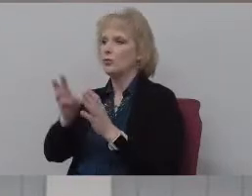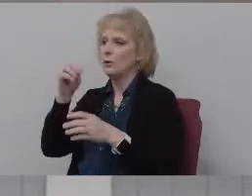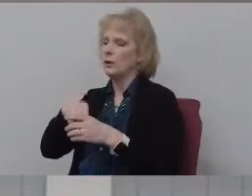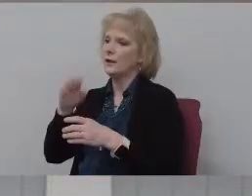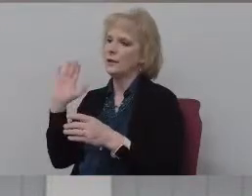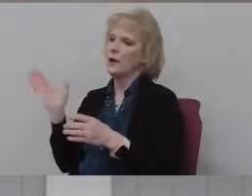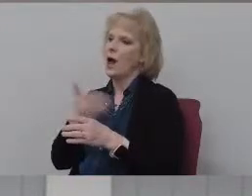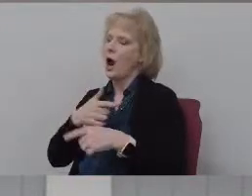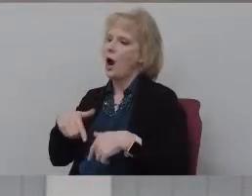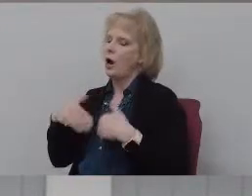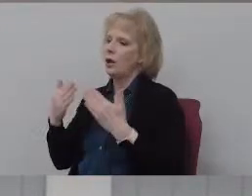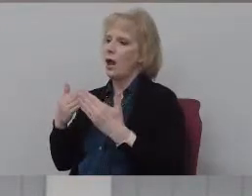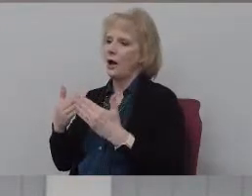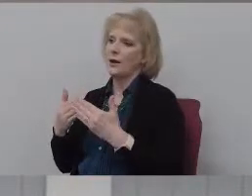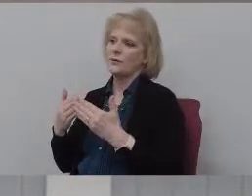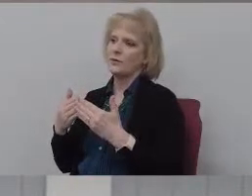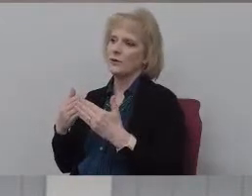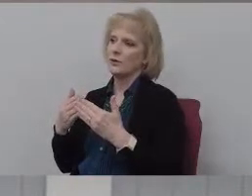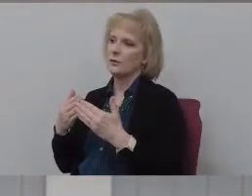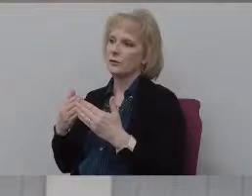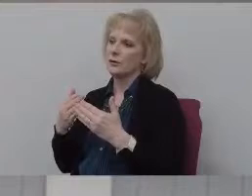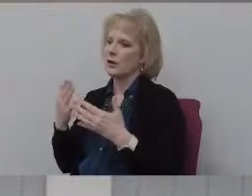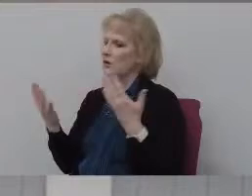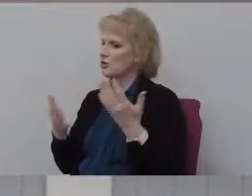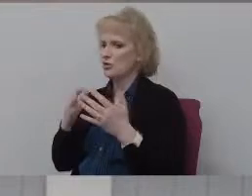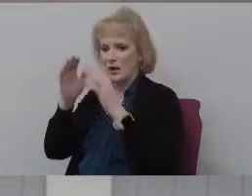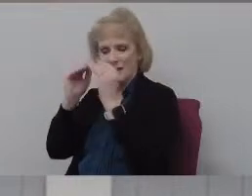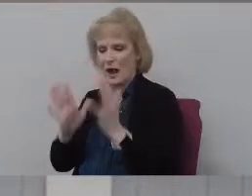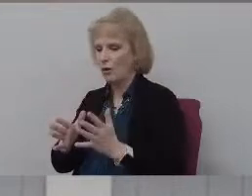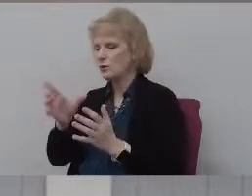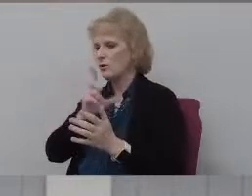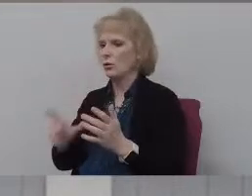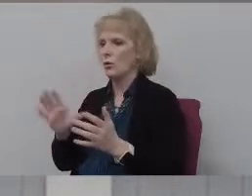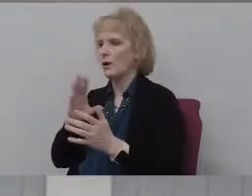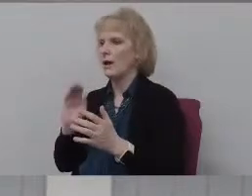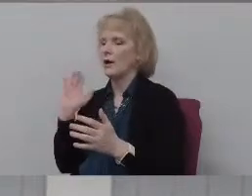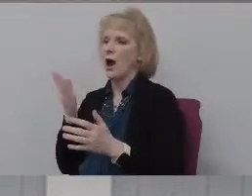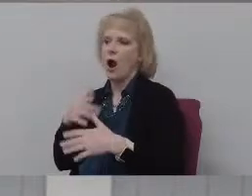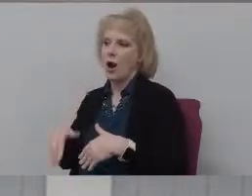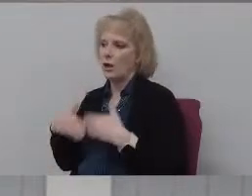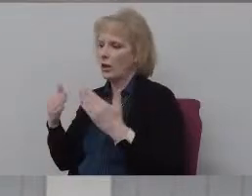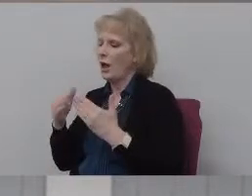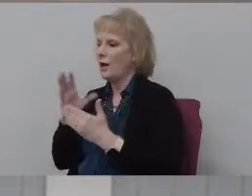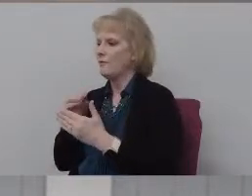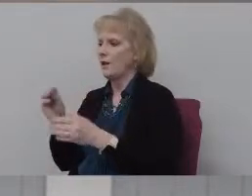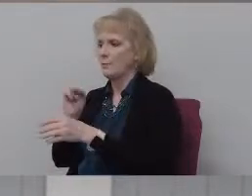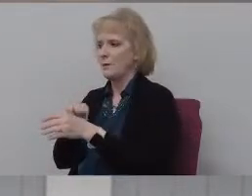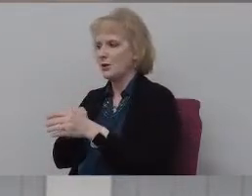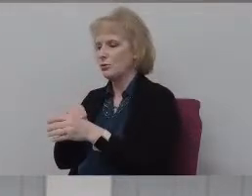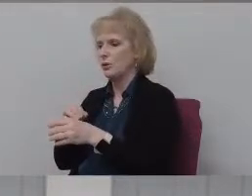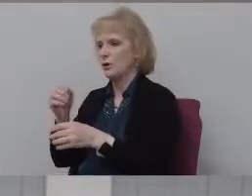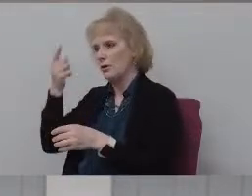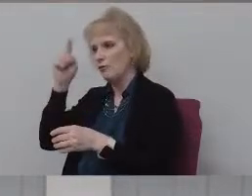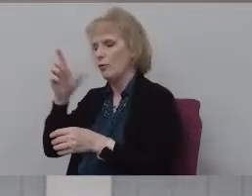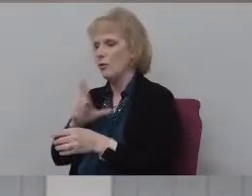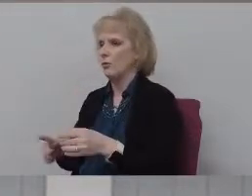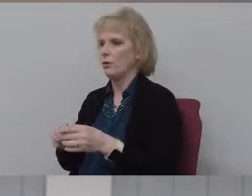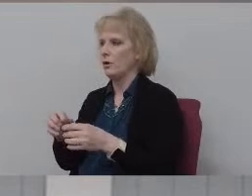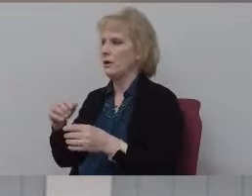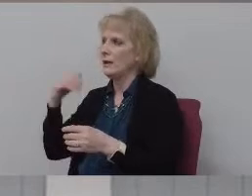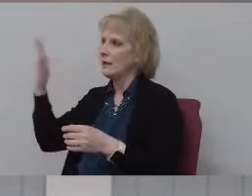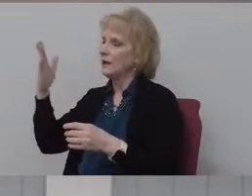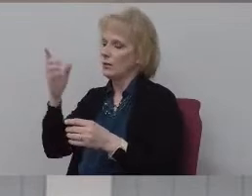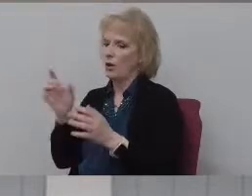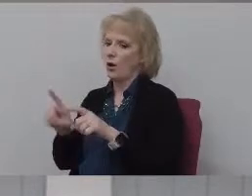our life, for our lives concerning the house of the Lord, concerning our life in this world and our ministry for the Lord, he's also going to use the man of God